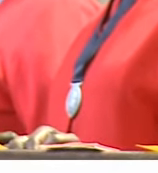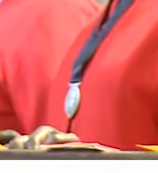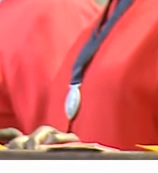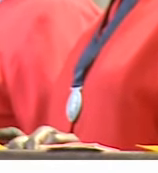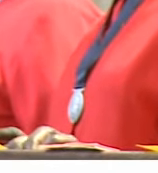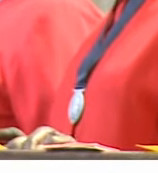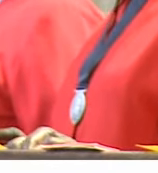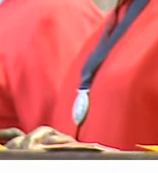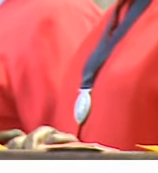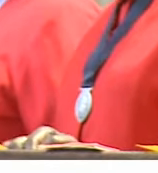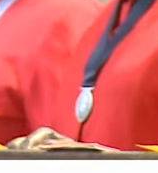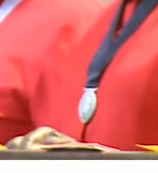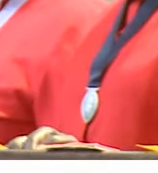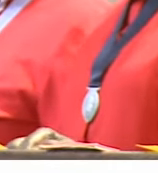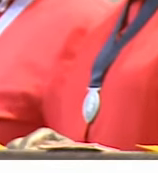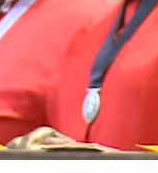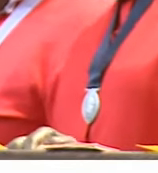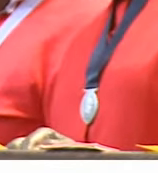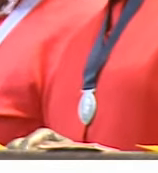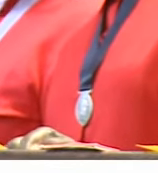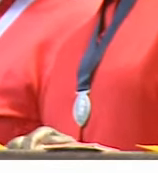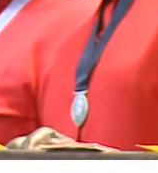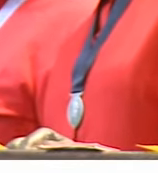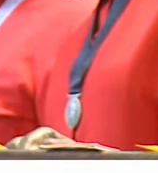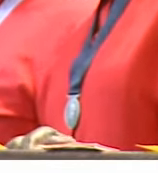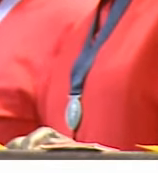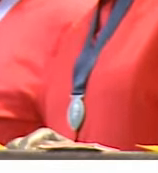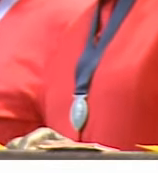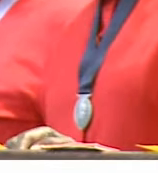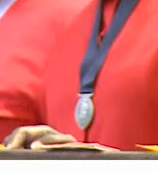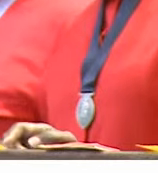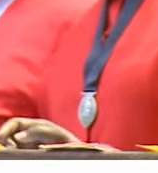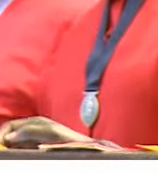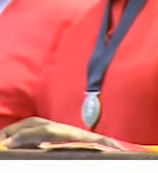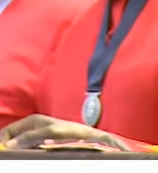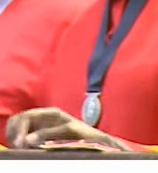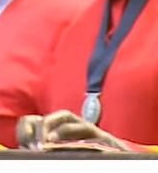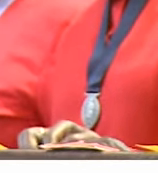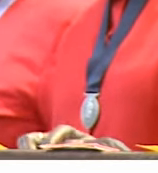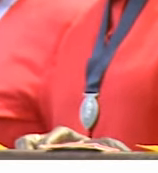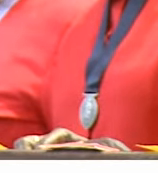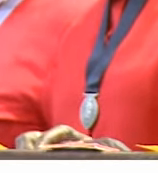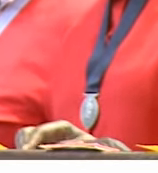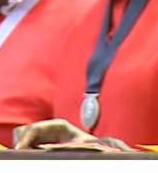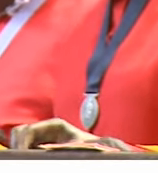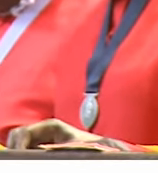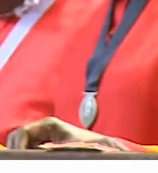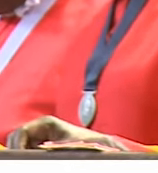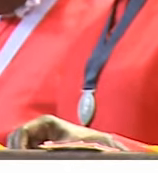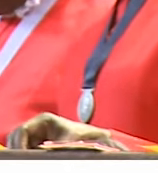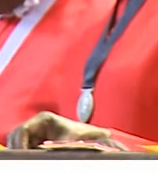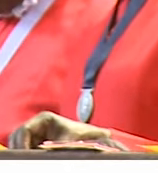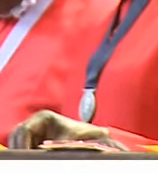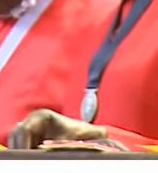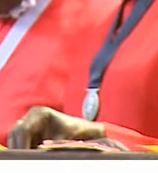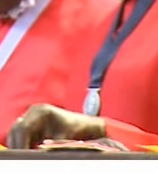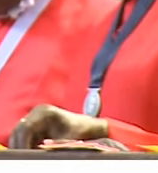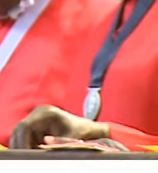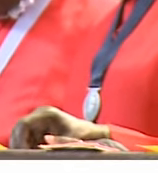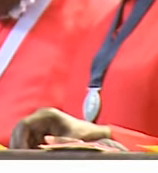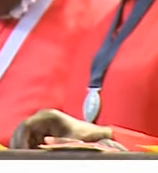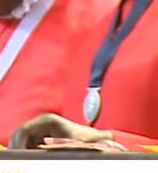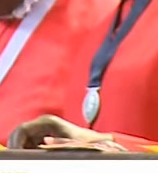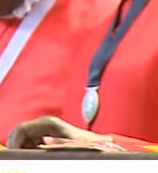God's word. He will also induct the Reverend Canon Peter Dolua as the